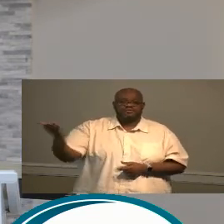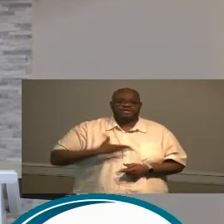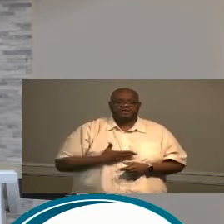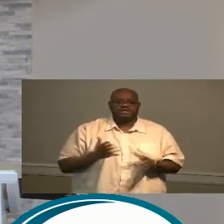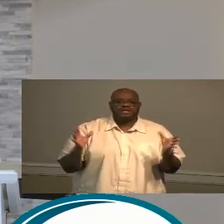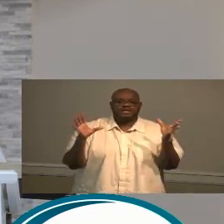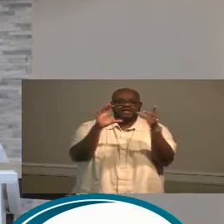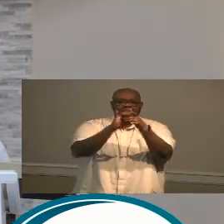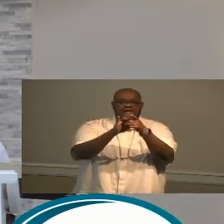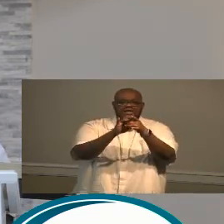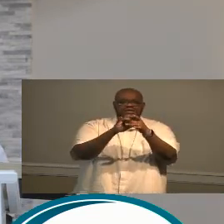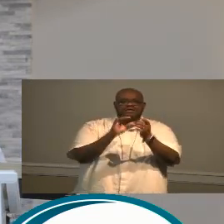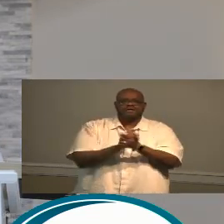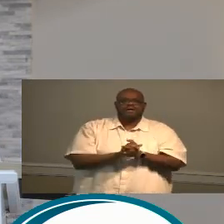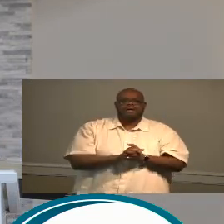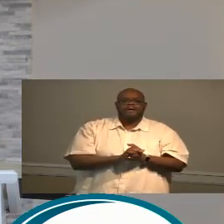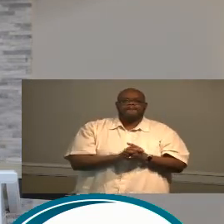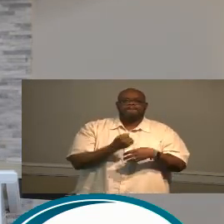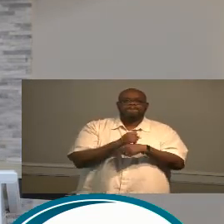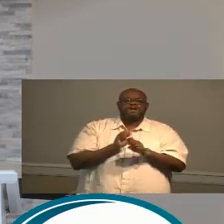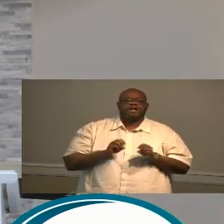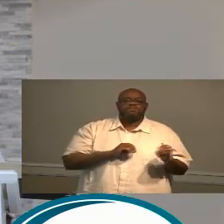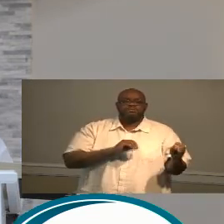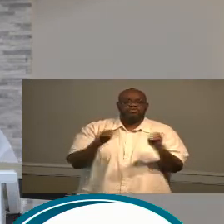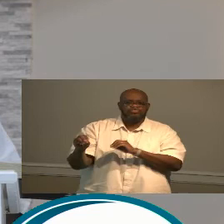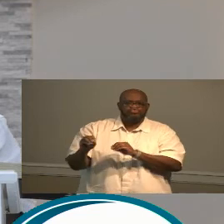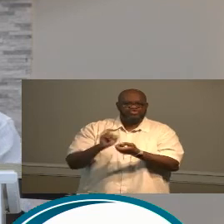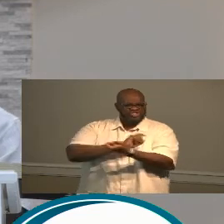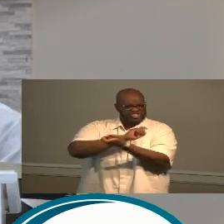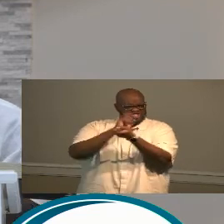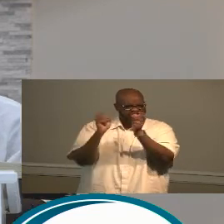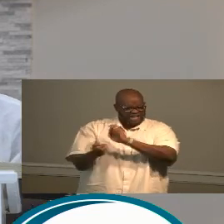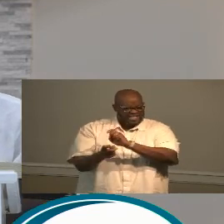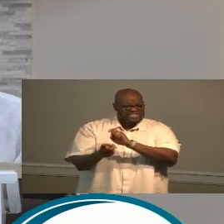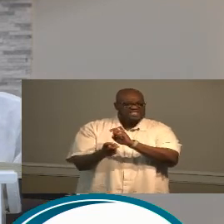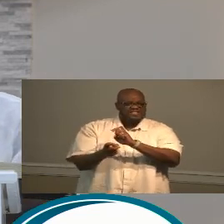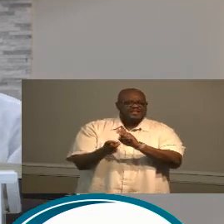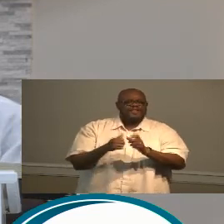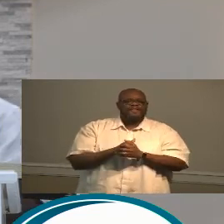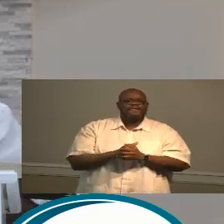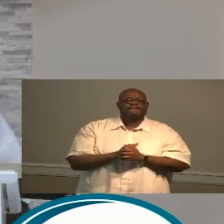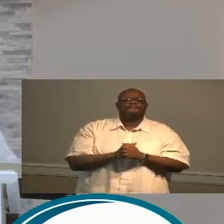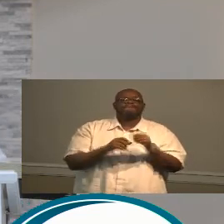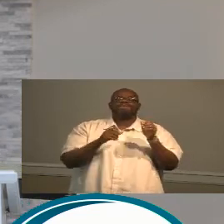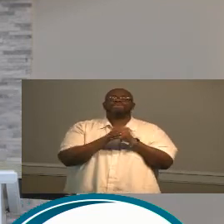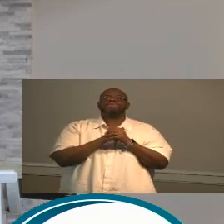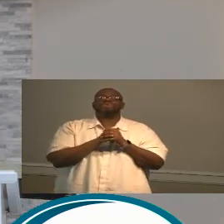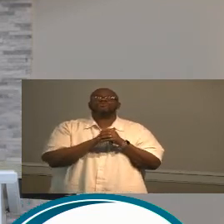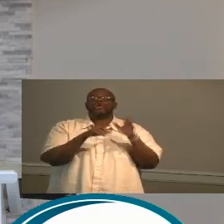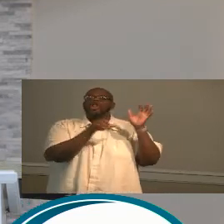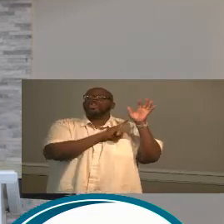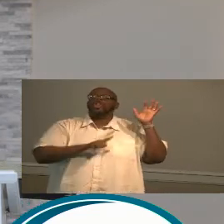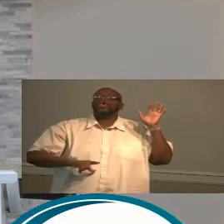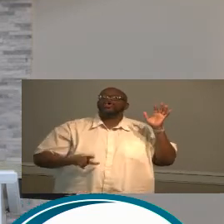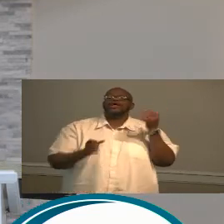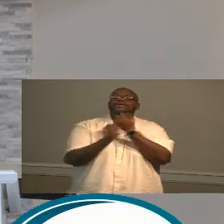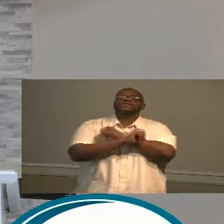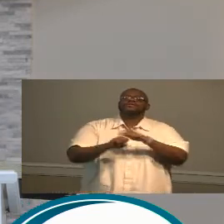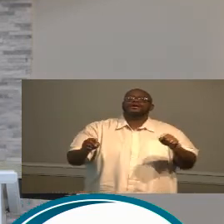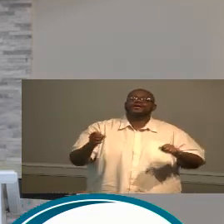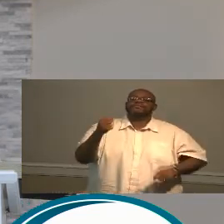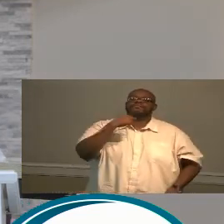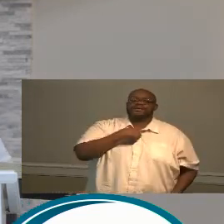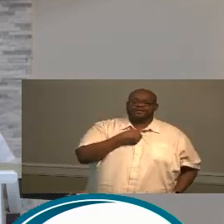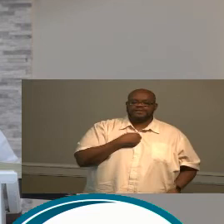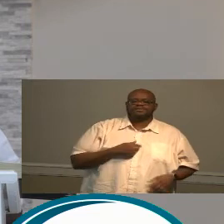Connect. Make a move. Shift. Change. Lord, save me.